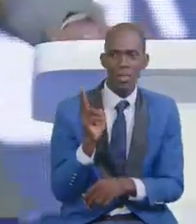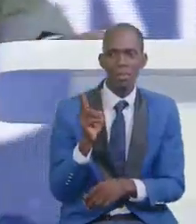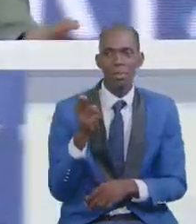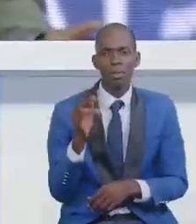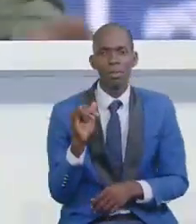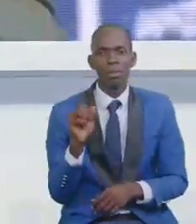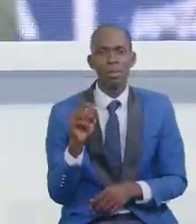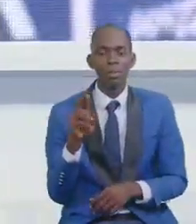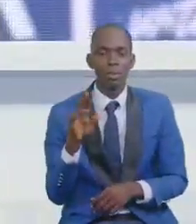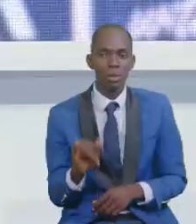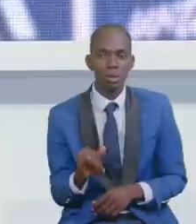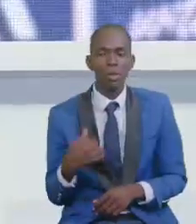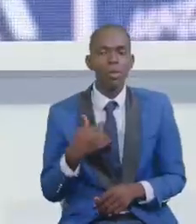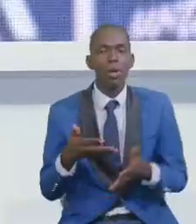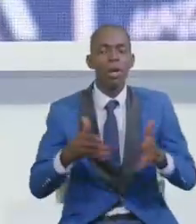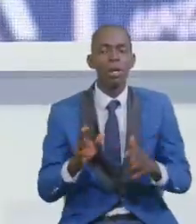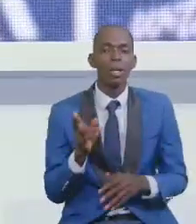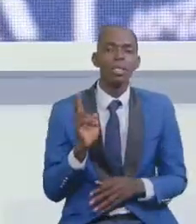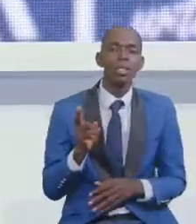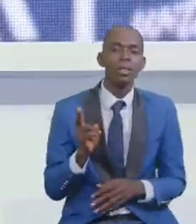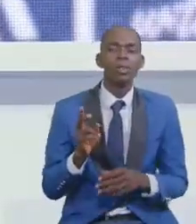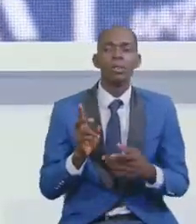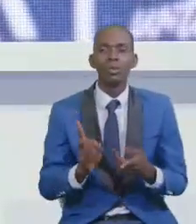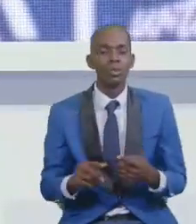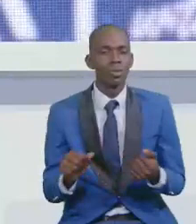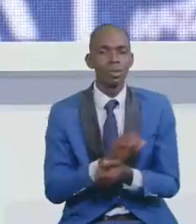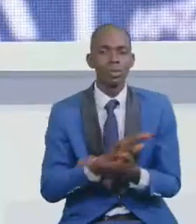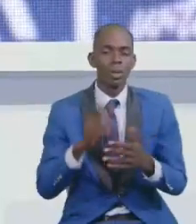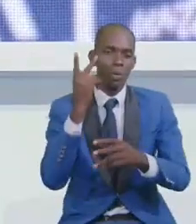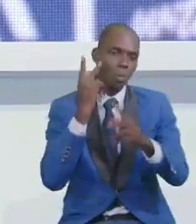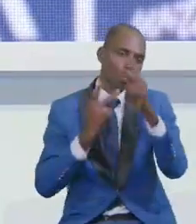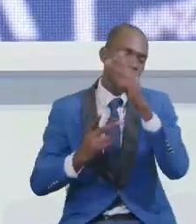And we allow history to destroy prophecy.